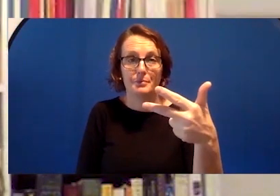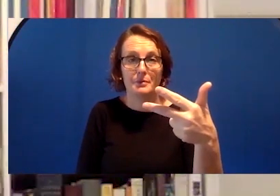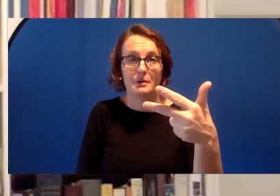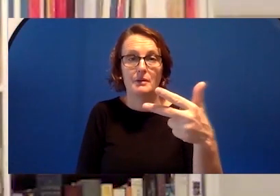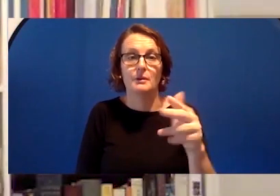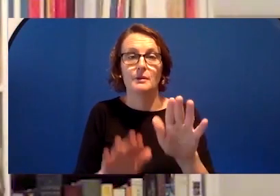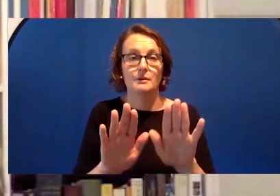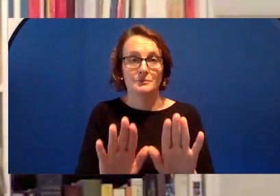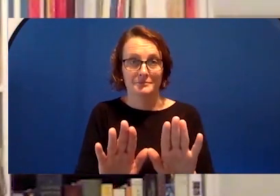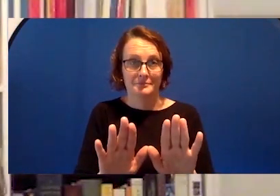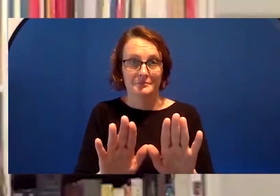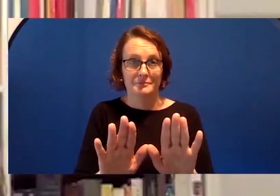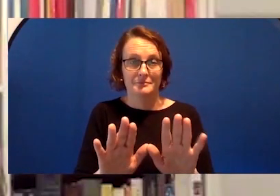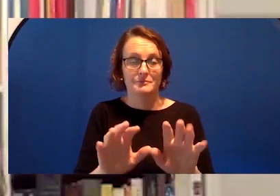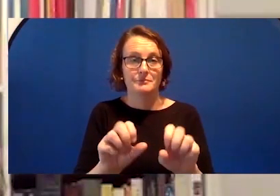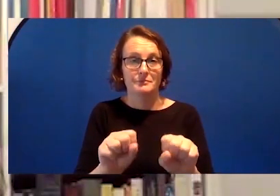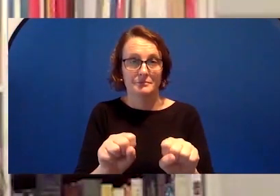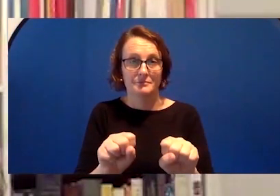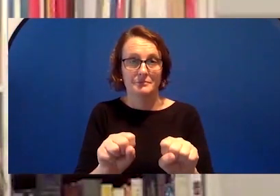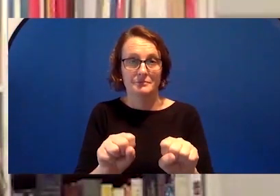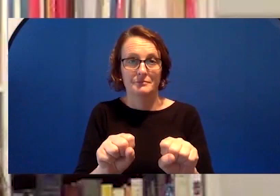And pause.